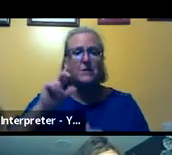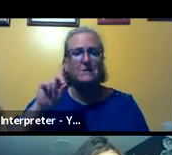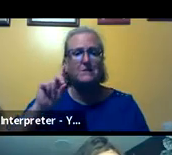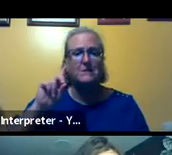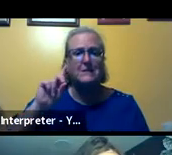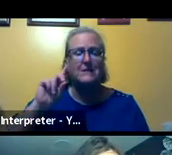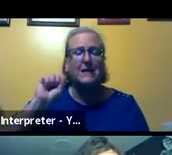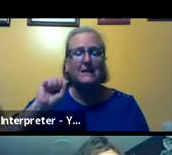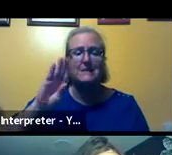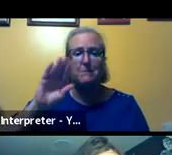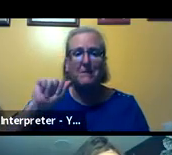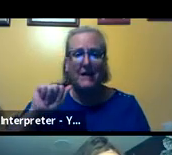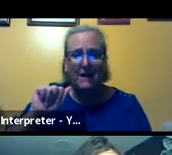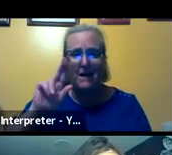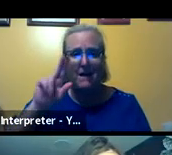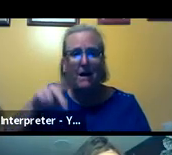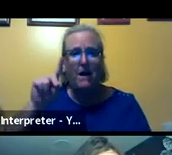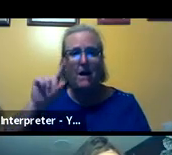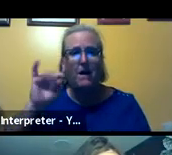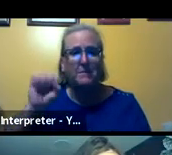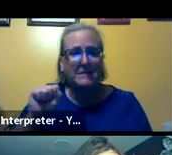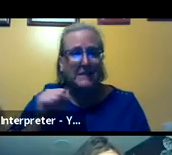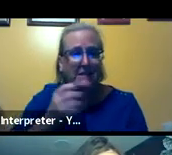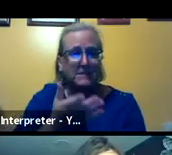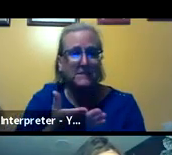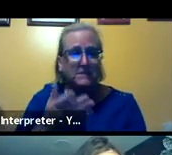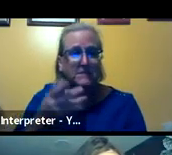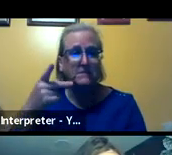Does Mr. Pulaski have an update?